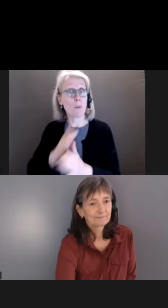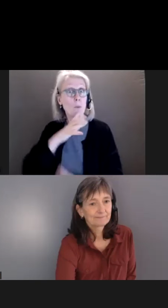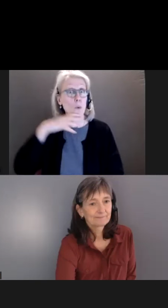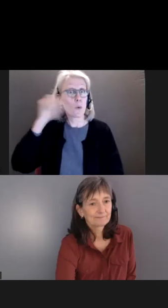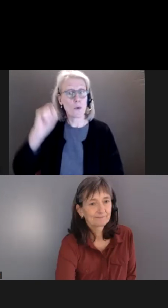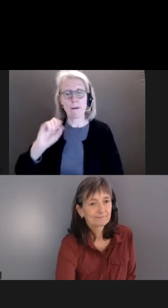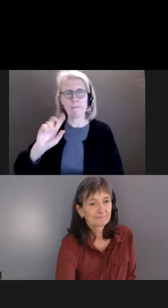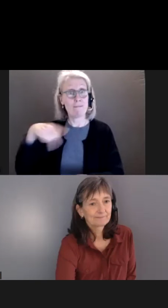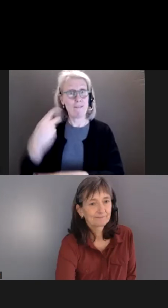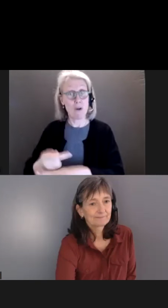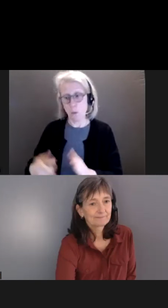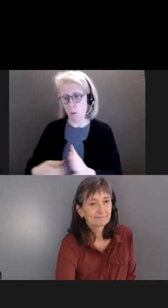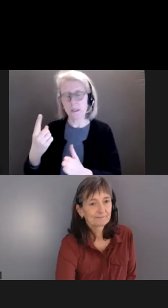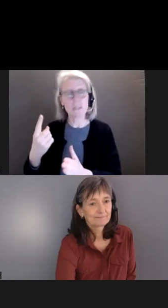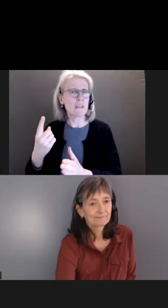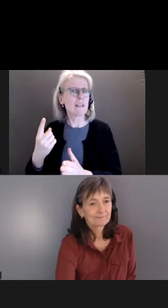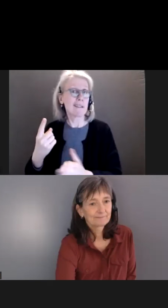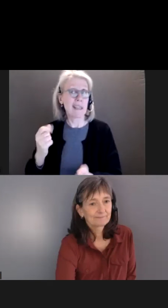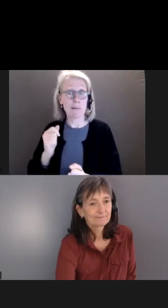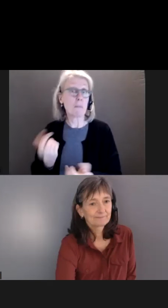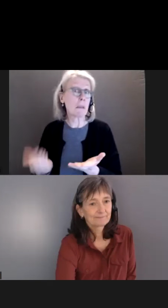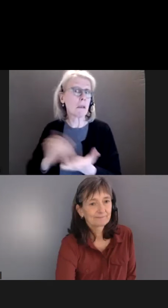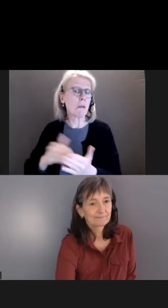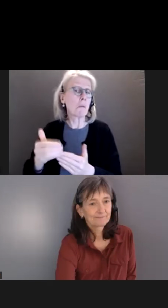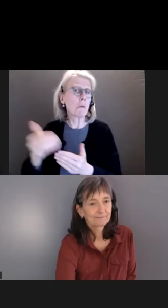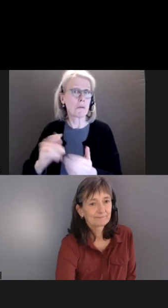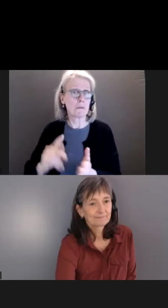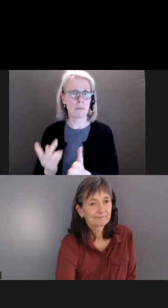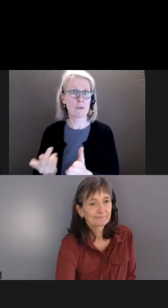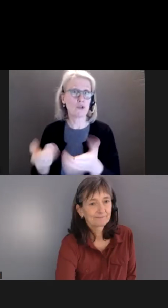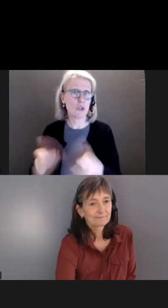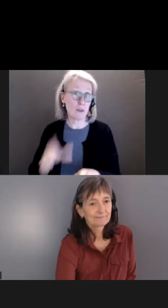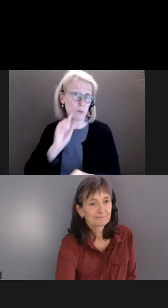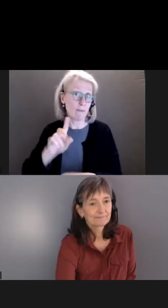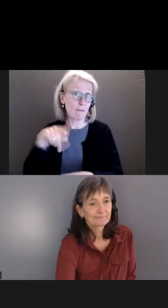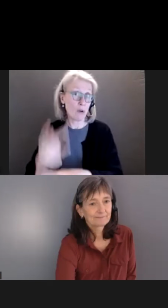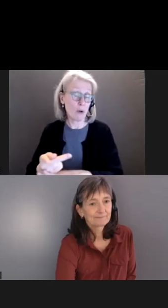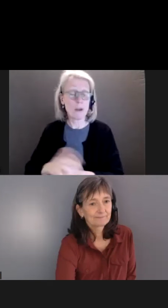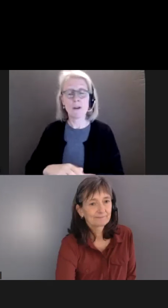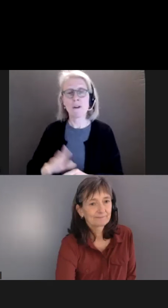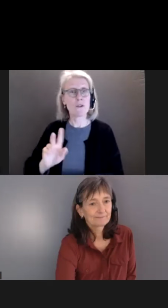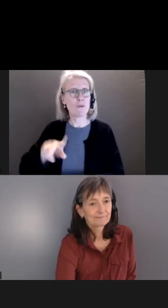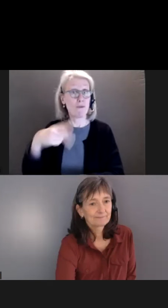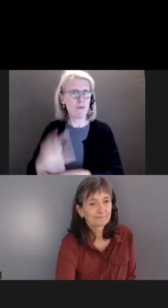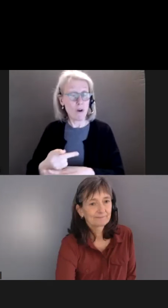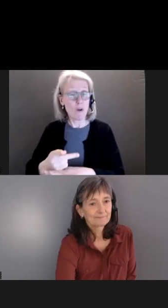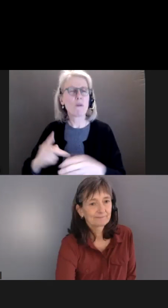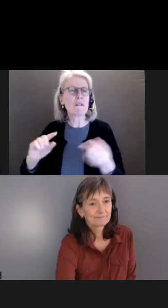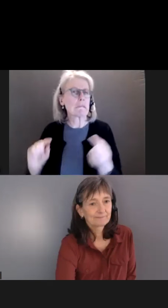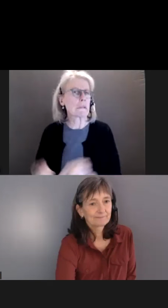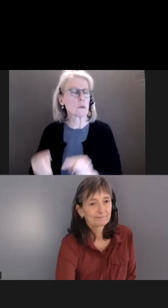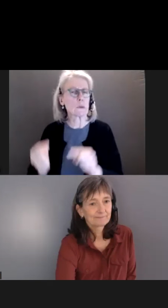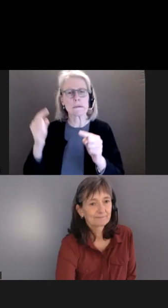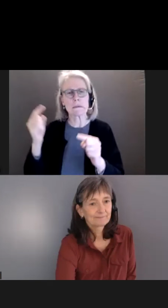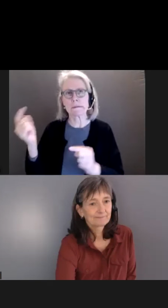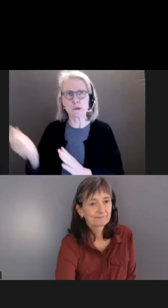once, their risk of falling again doubles. So falls have huge consequences in Canada and are the leading cause of